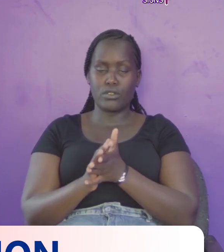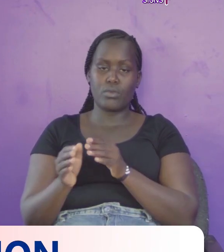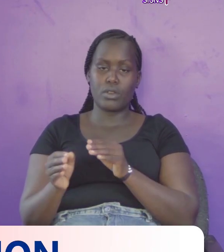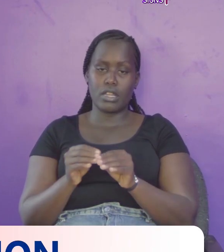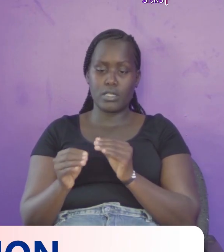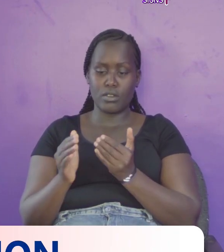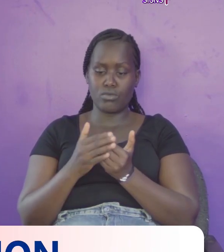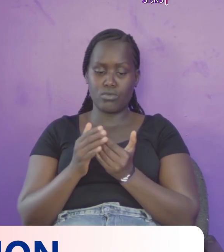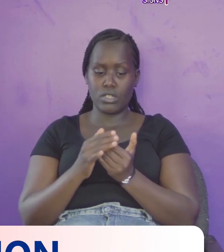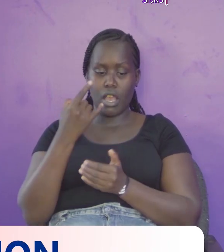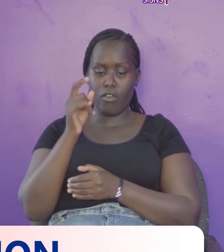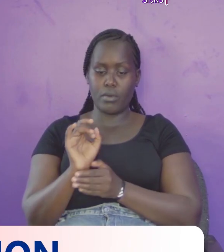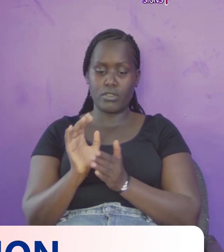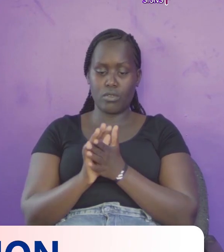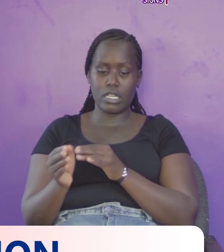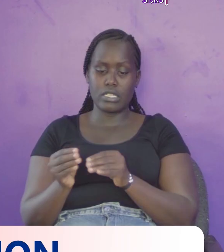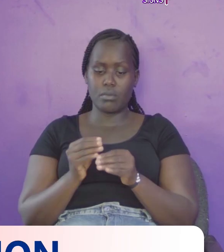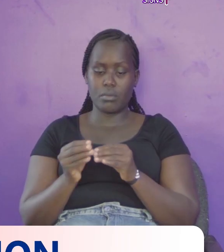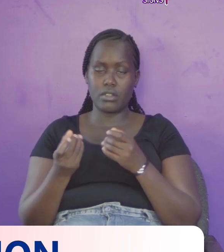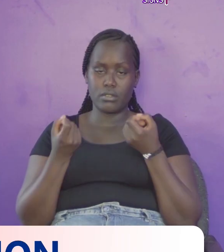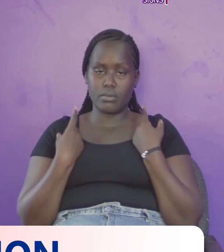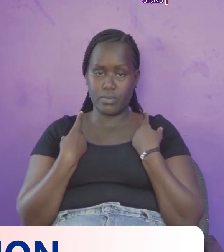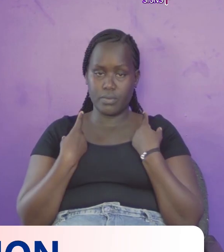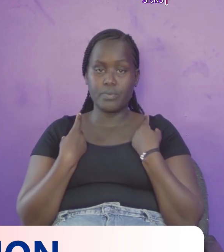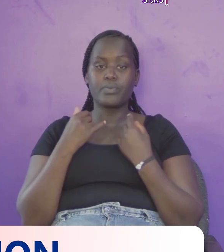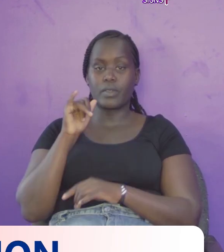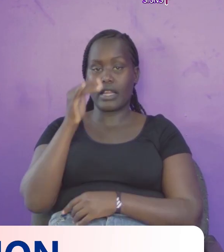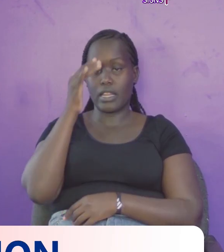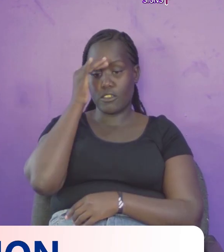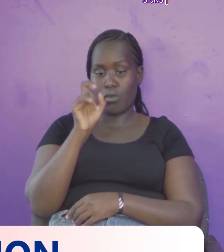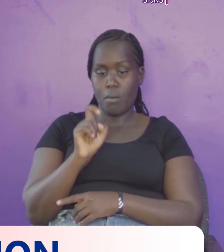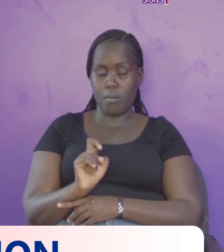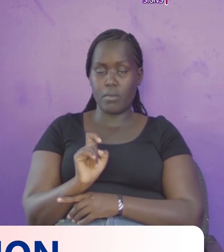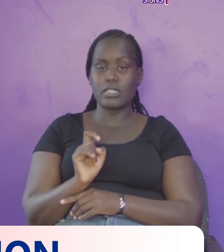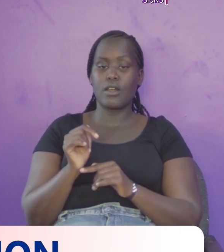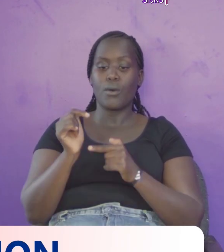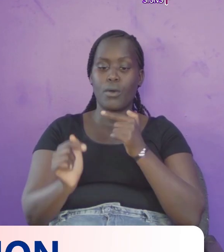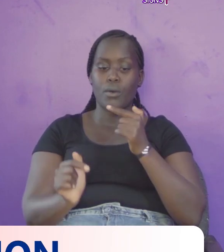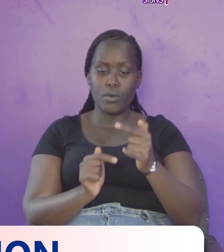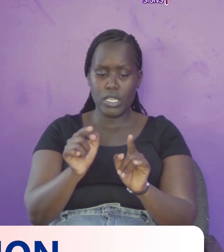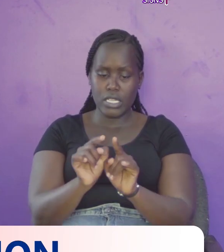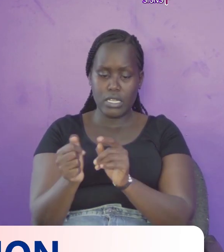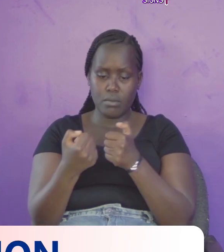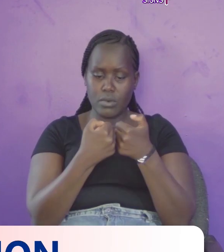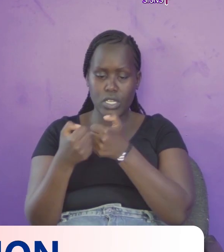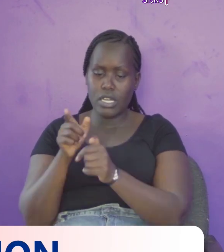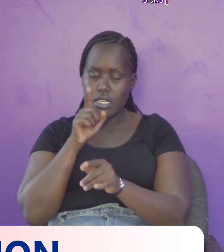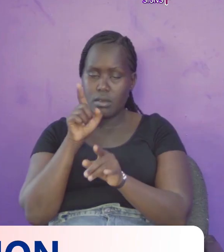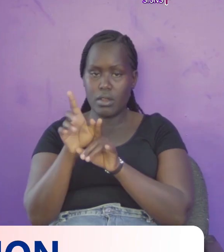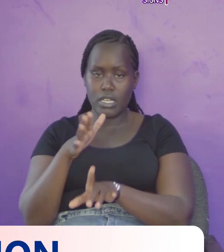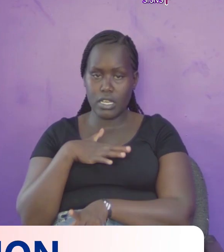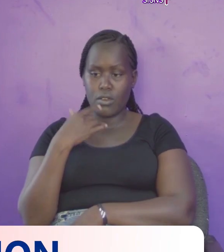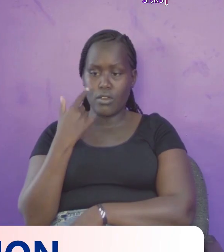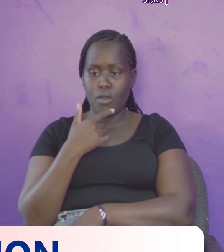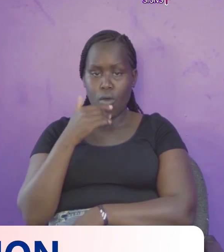disability. I don't know if you get what I mean. Yes. So that is why we must keep pressing and challenging our brothers that have no